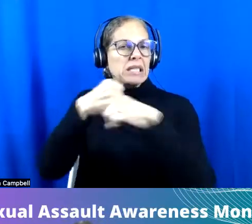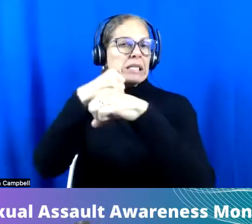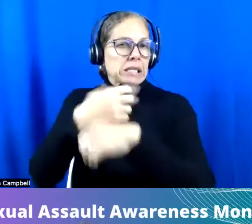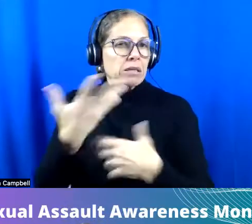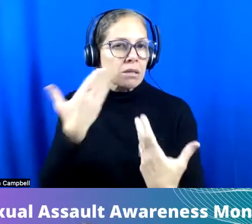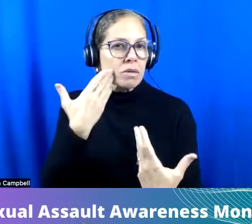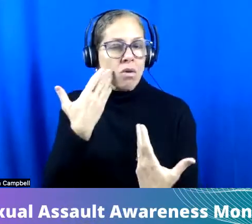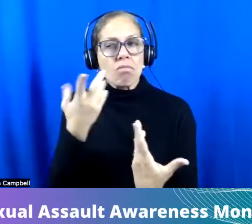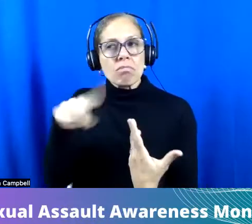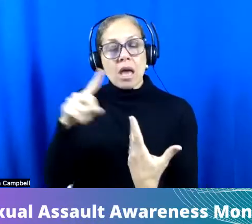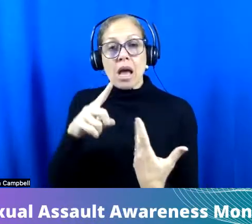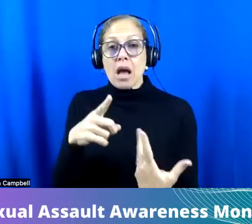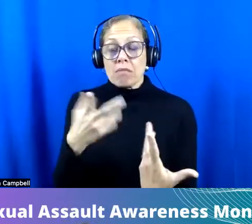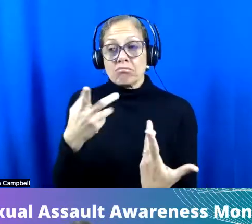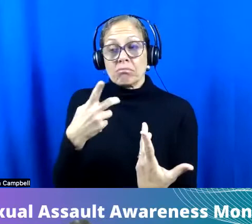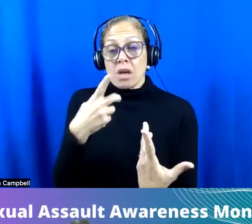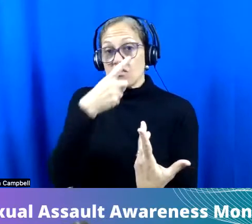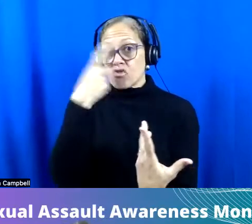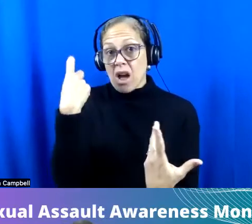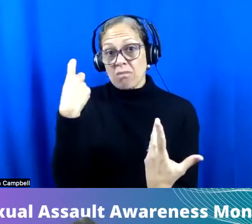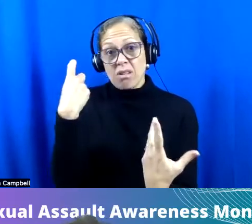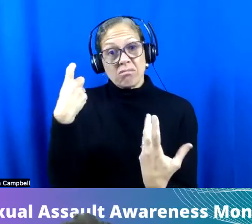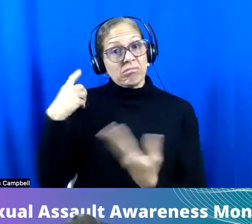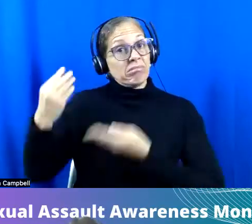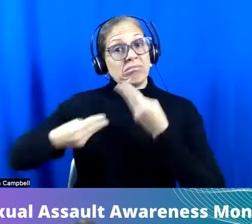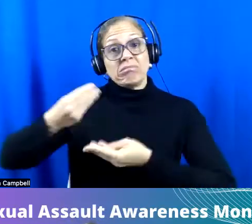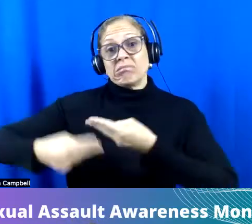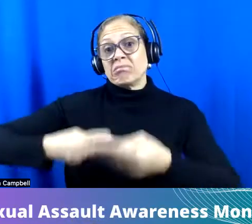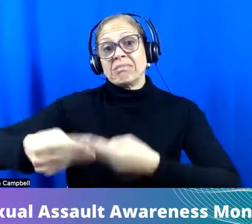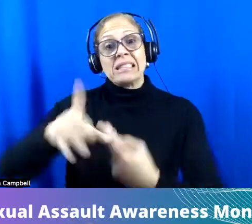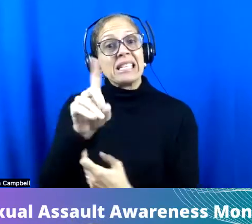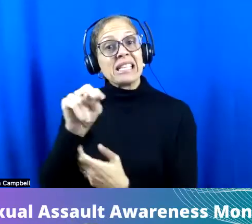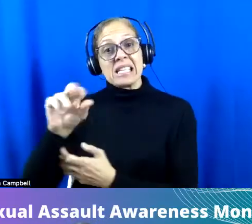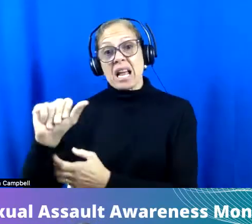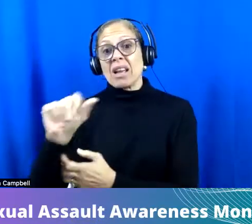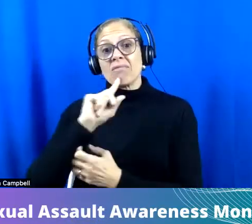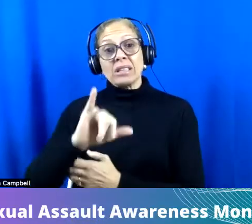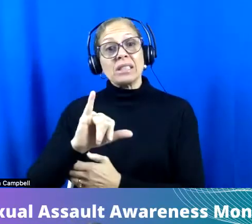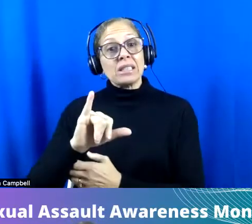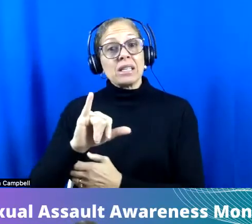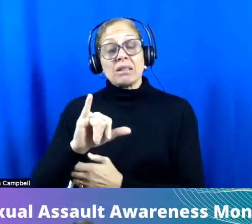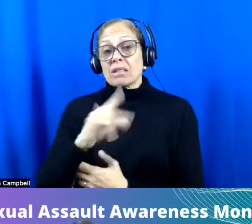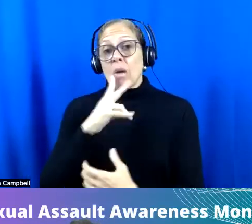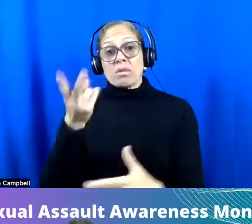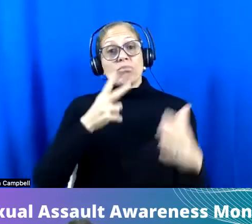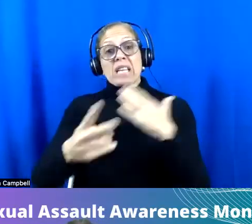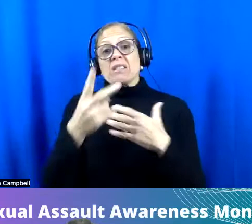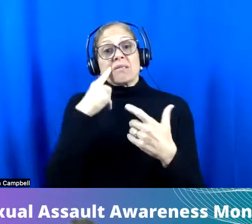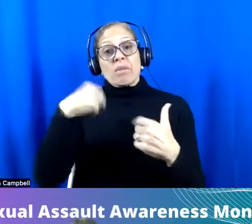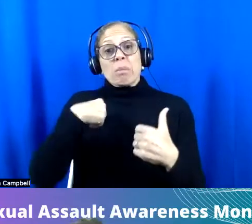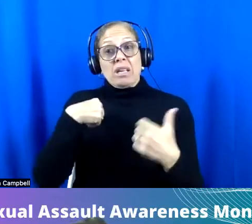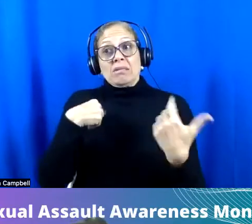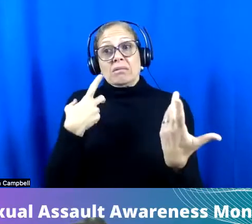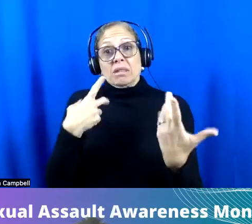and we know that trauma travels in our blood streams and our DNA. So I feel like I was predestined in some ways to be